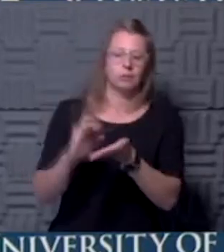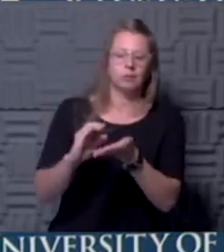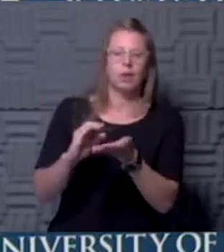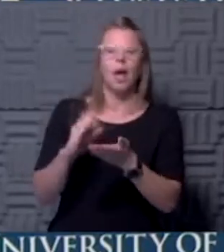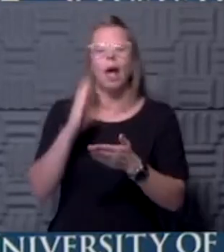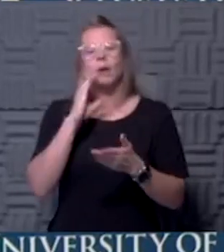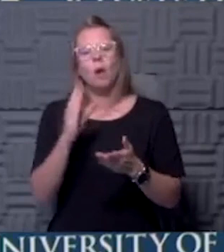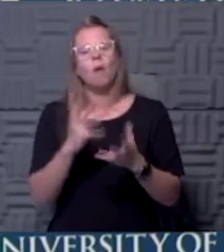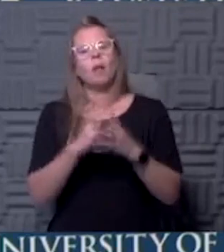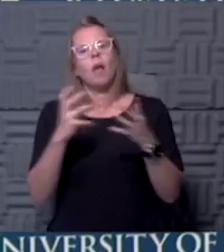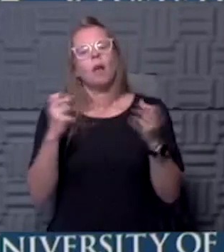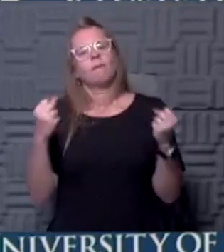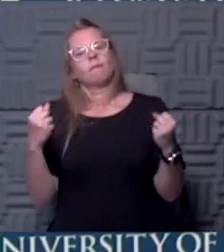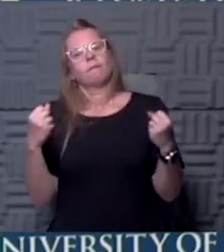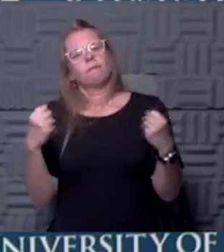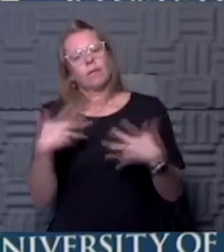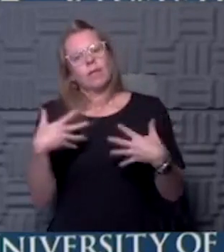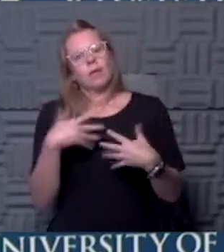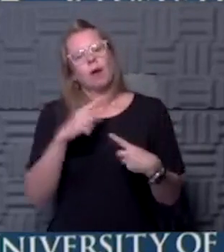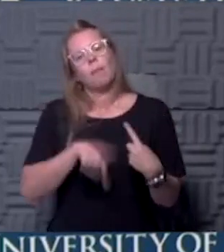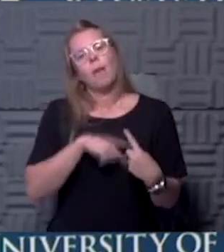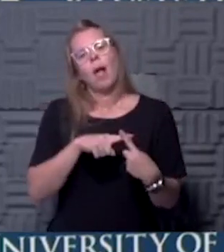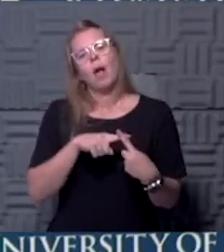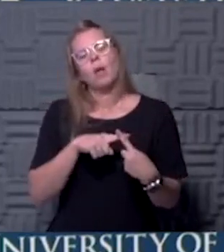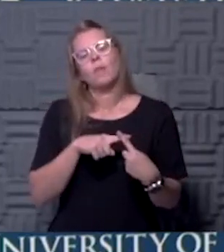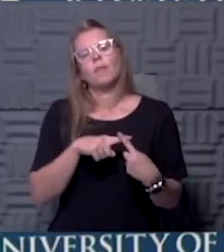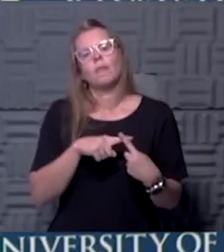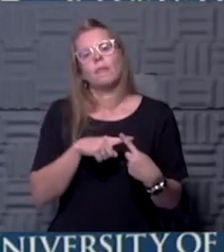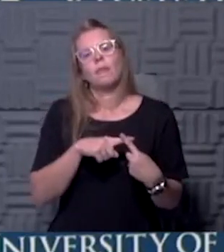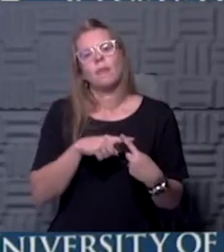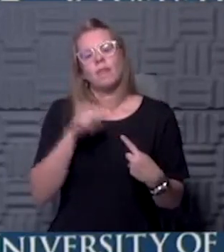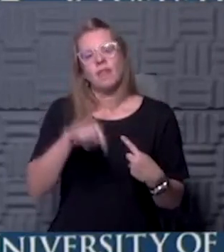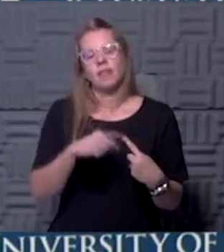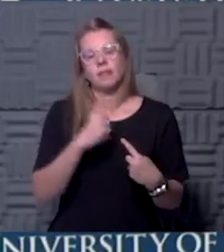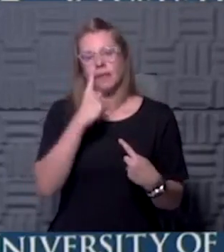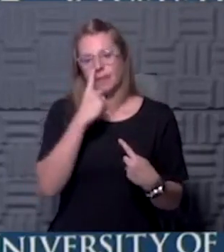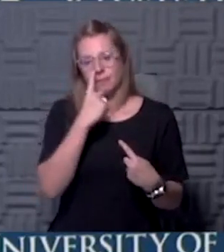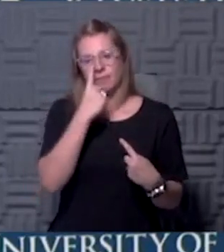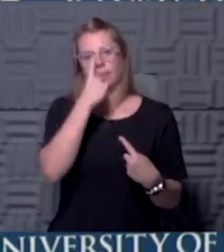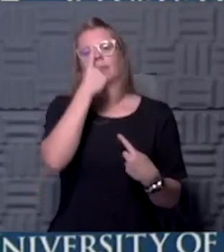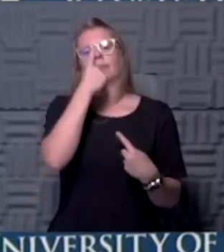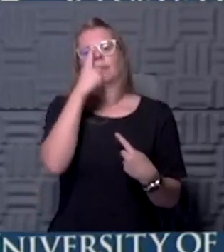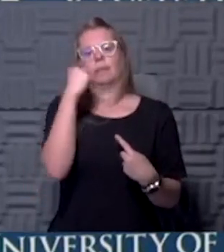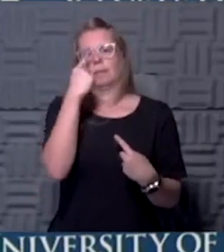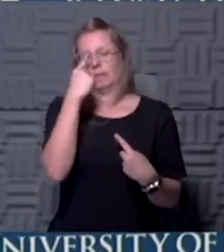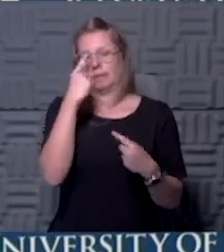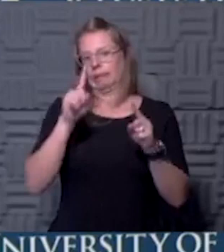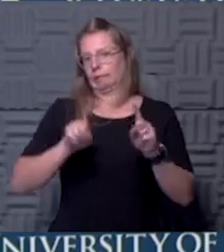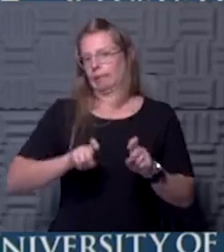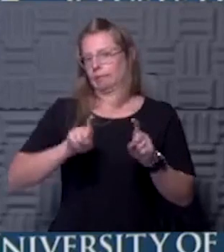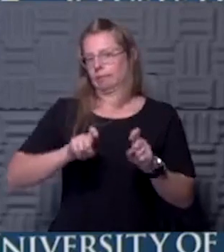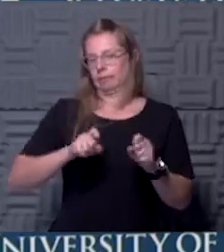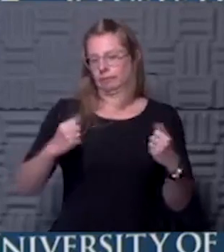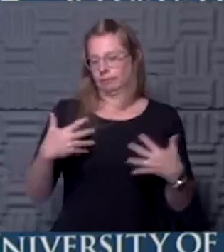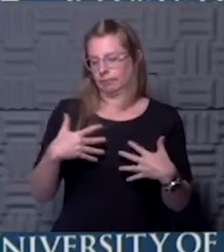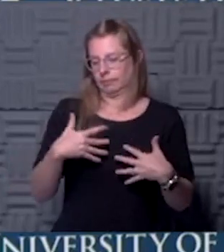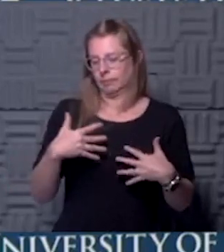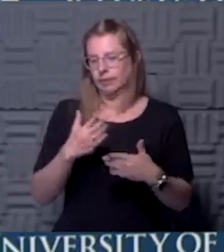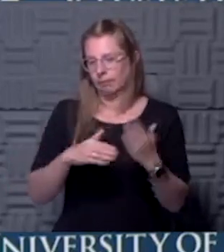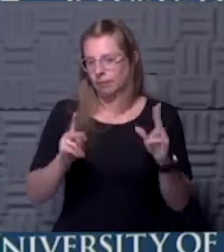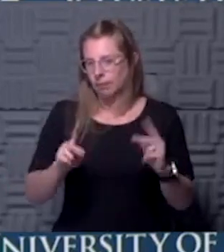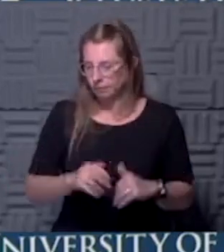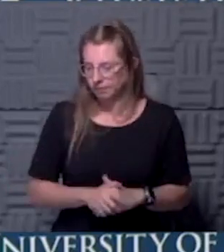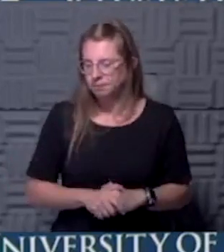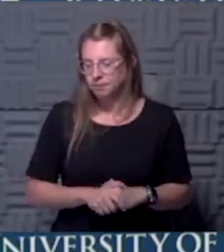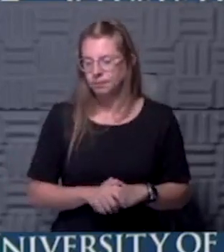also about this sort of deep nasopharyngeal swab test and how, you know, some folks find that to